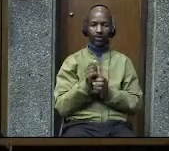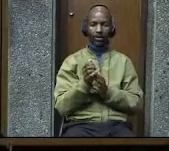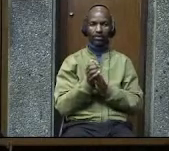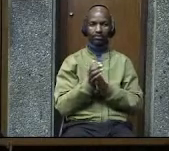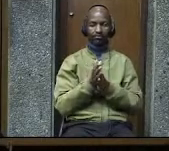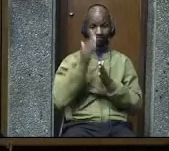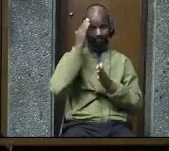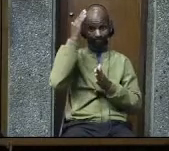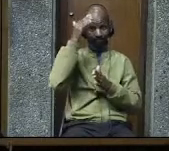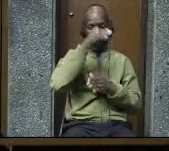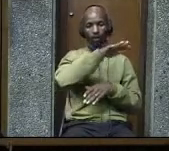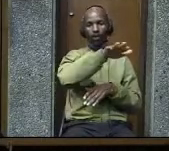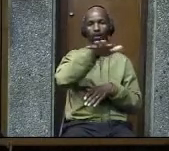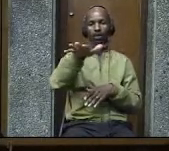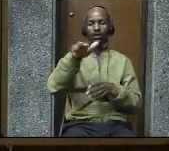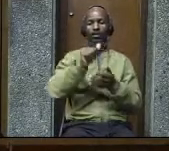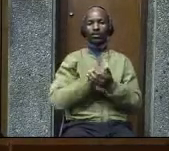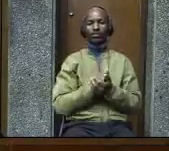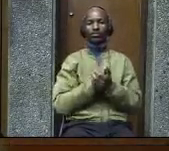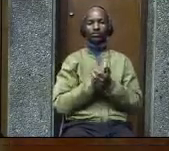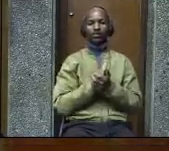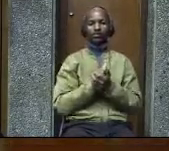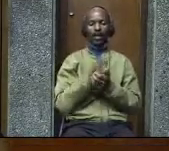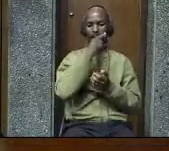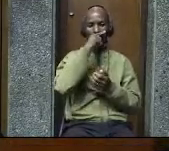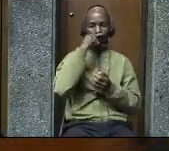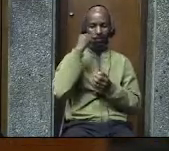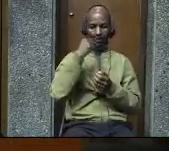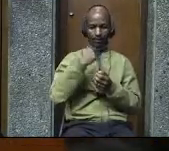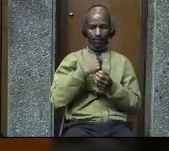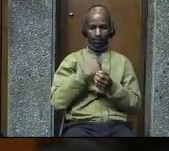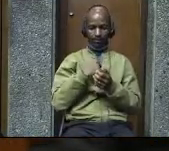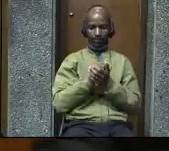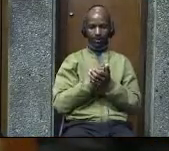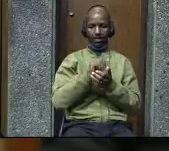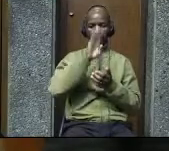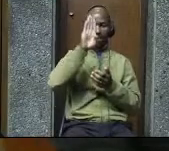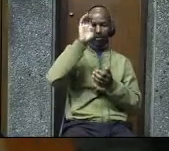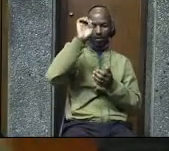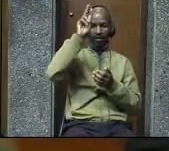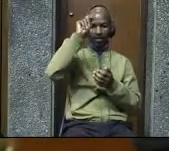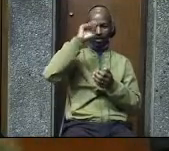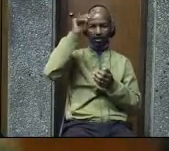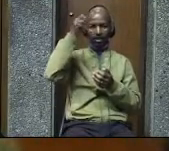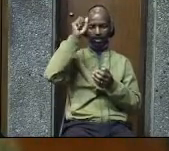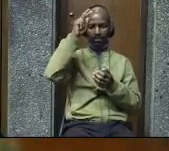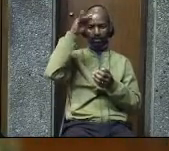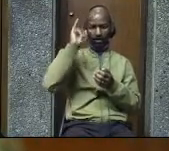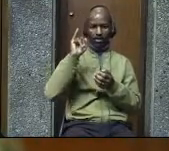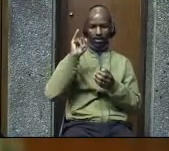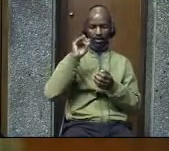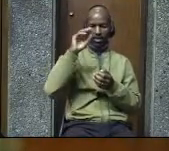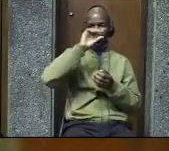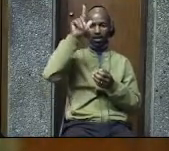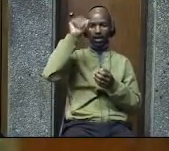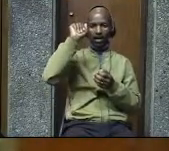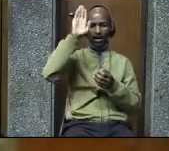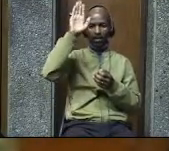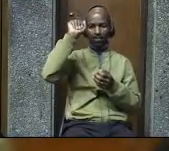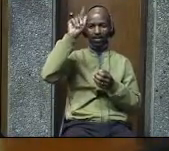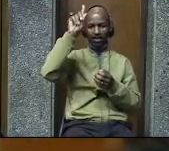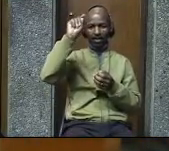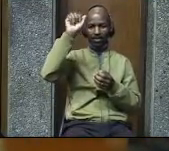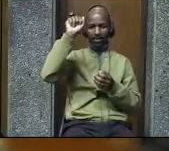I greet everybody. My name, Benjamin Labatala.